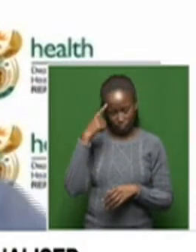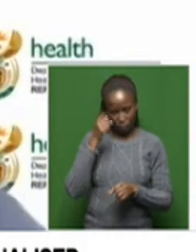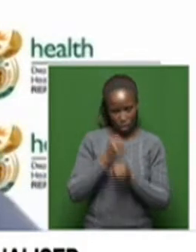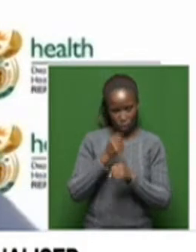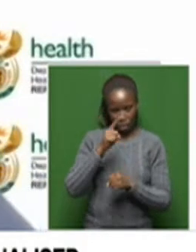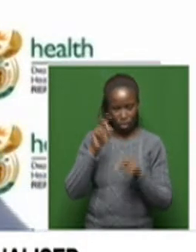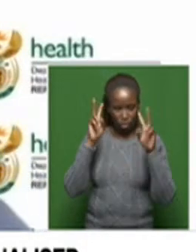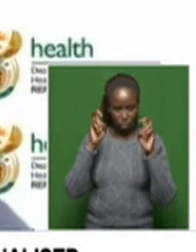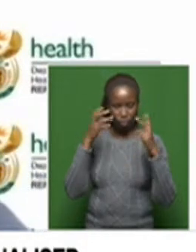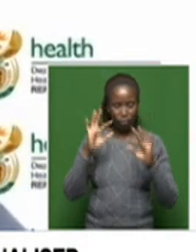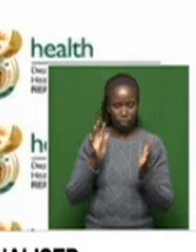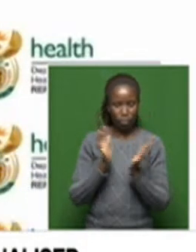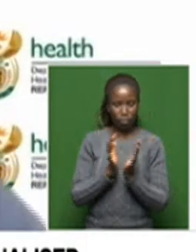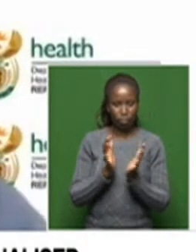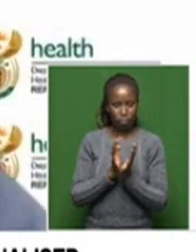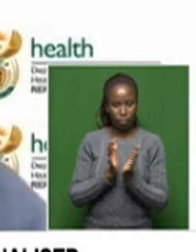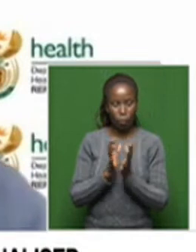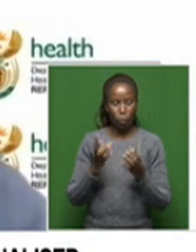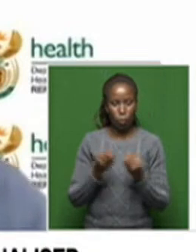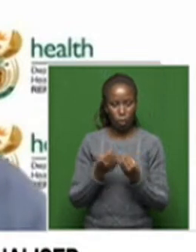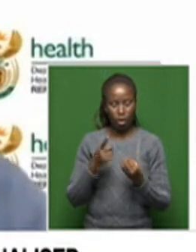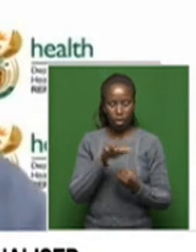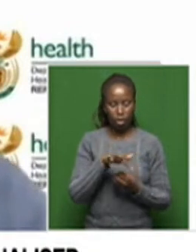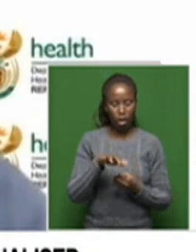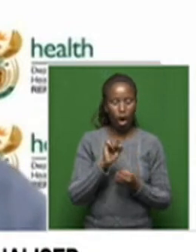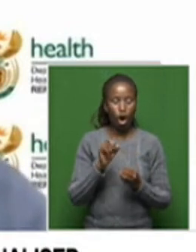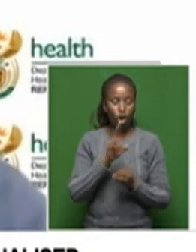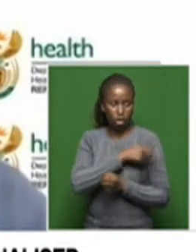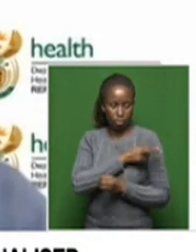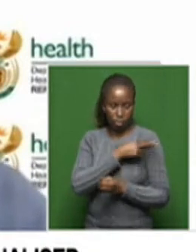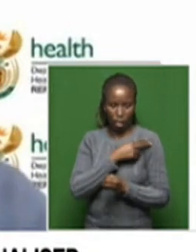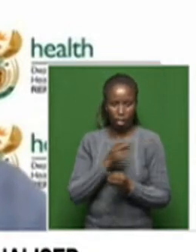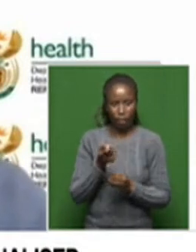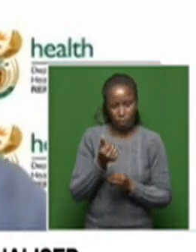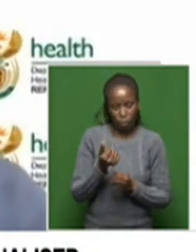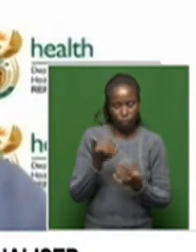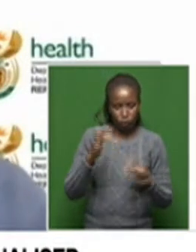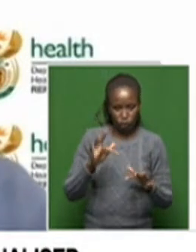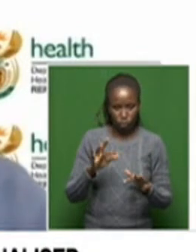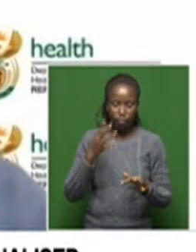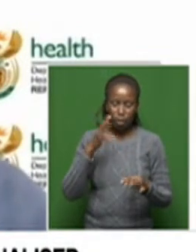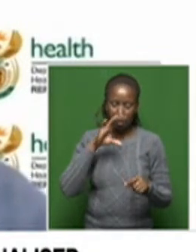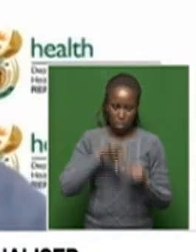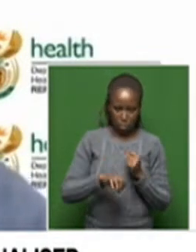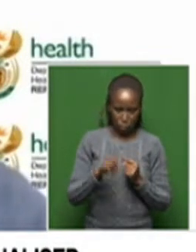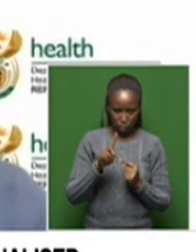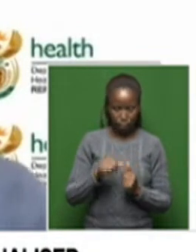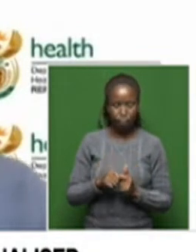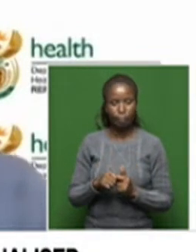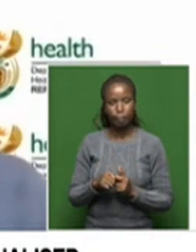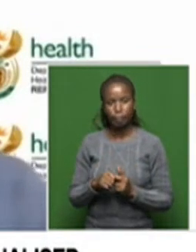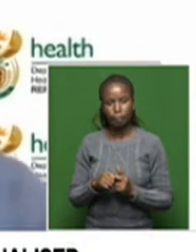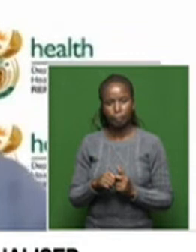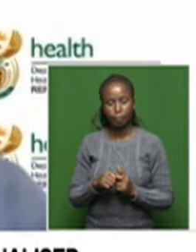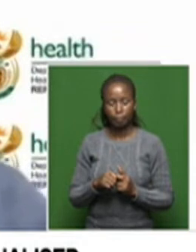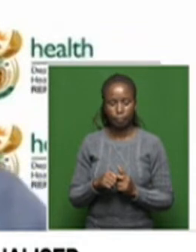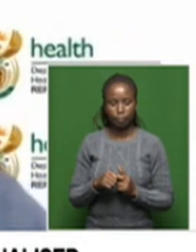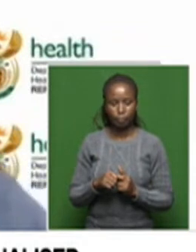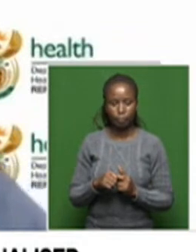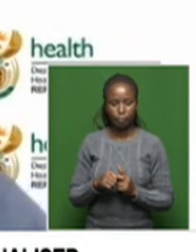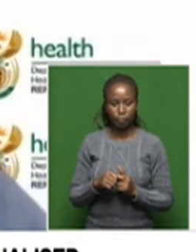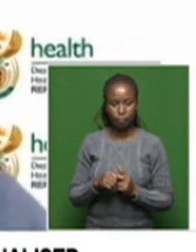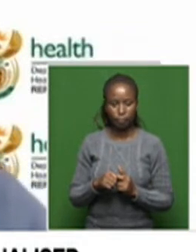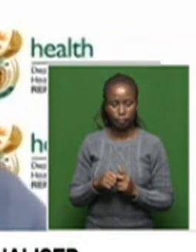we had a meeting about the field hospital. And one of the issues that we really picked up there was that the Nasrec hospital